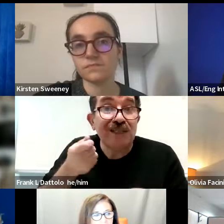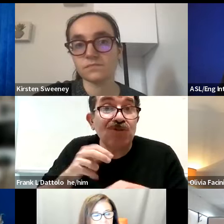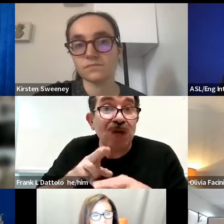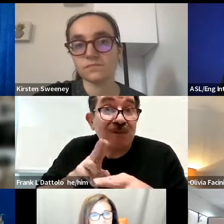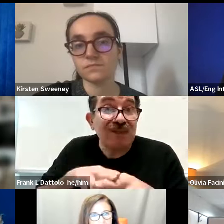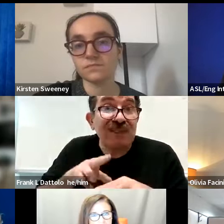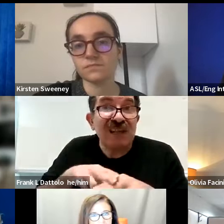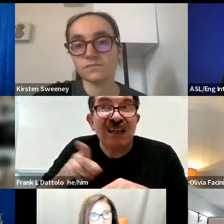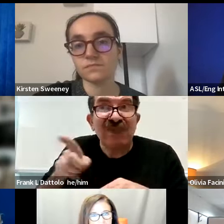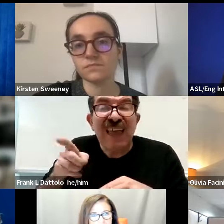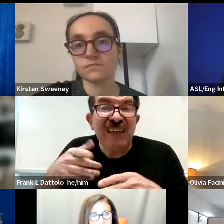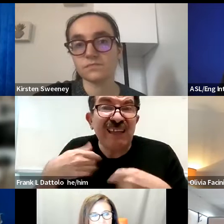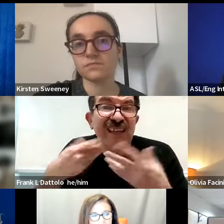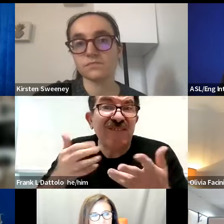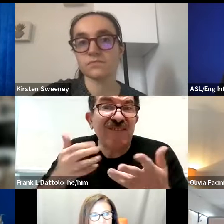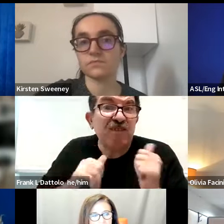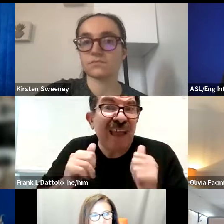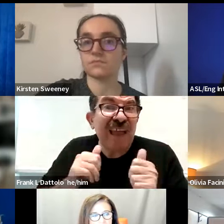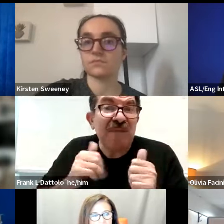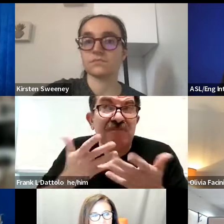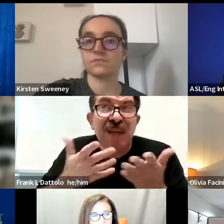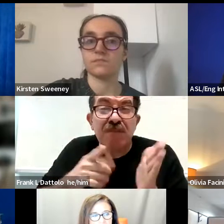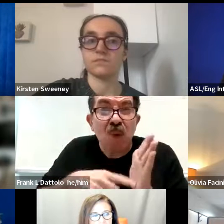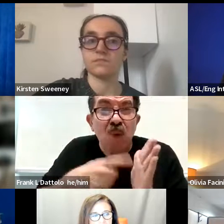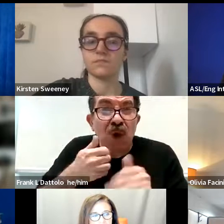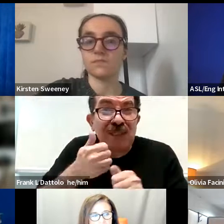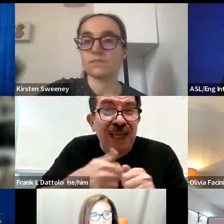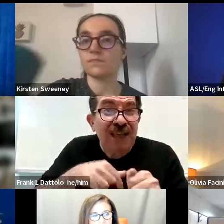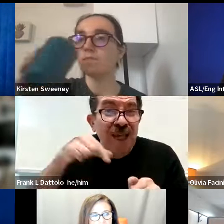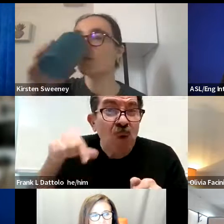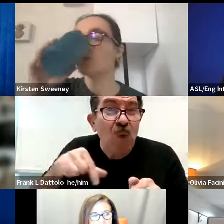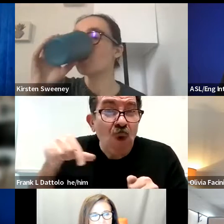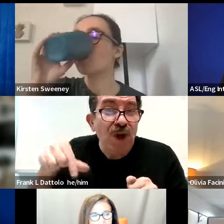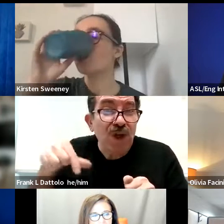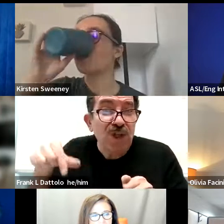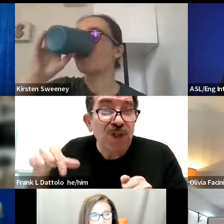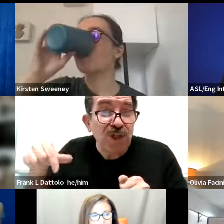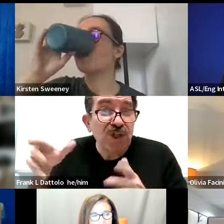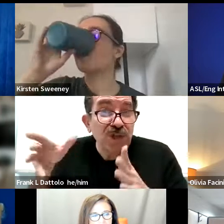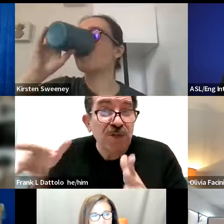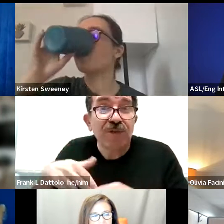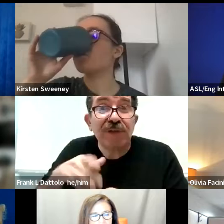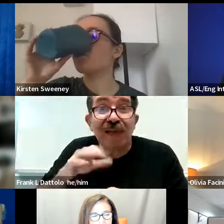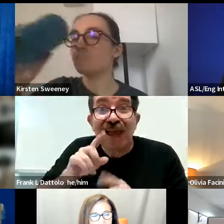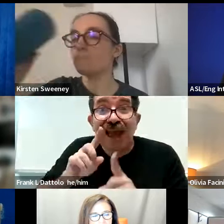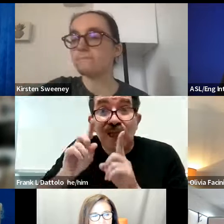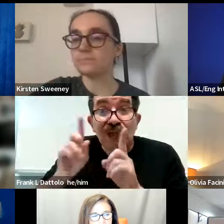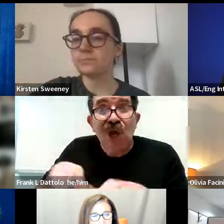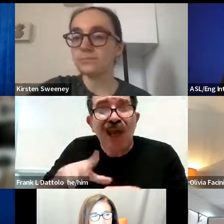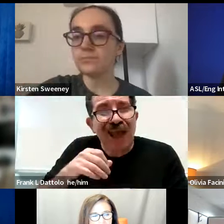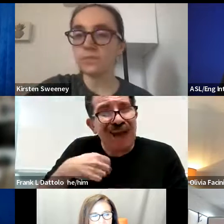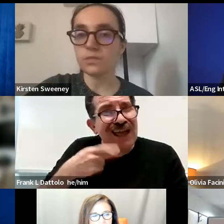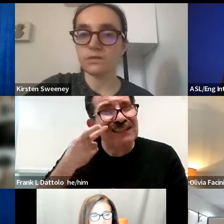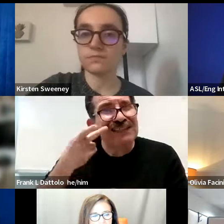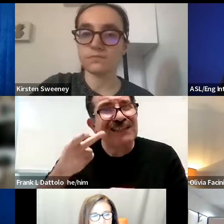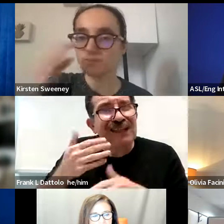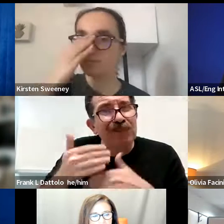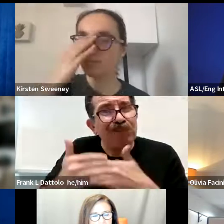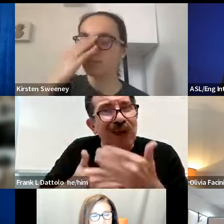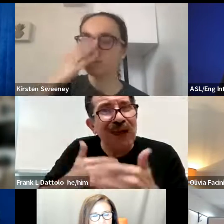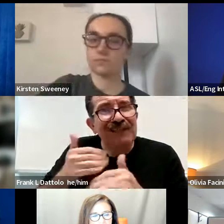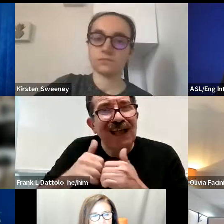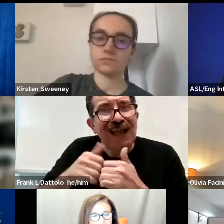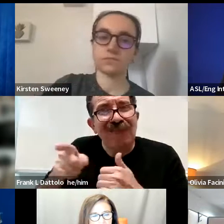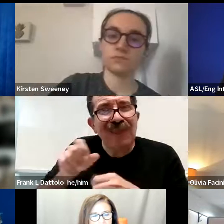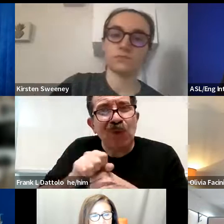much theater as possible. So I was a subscriber, and each quarter they had a show I